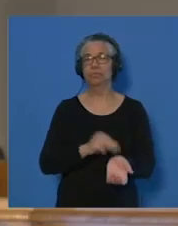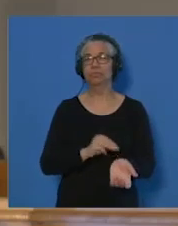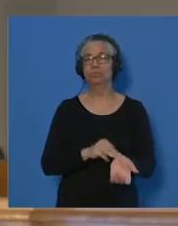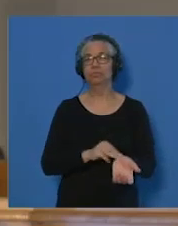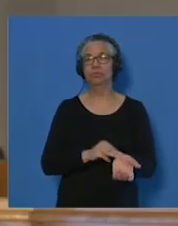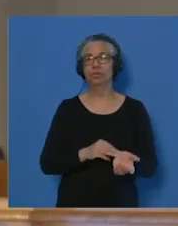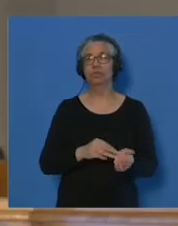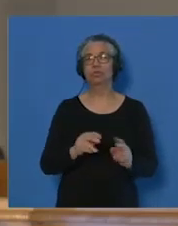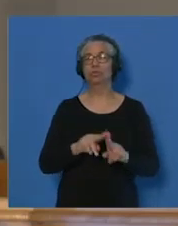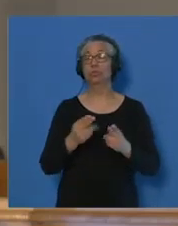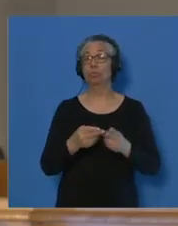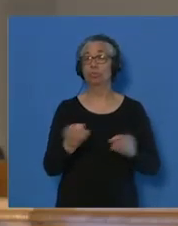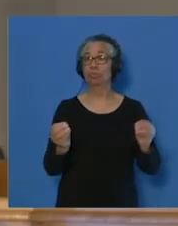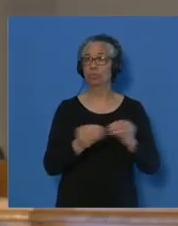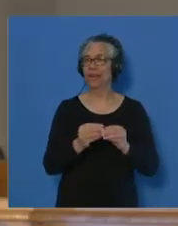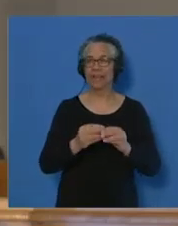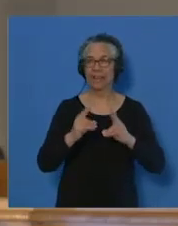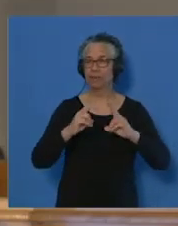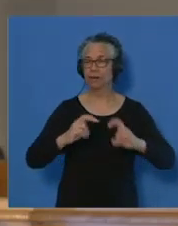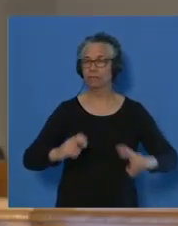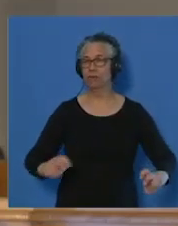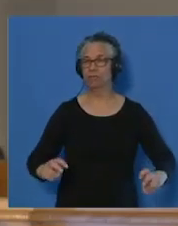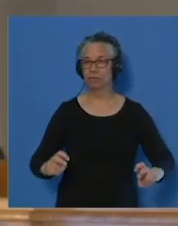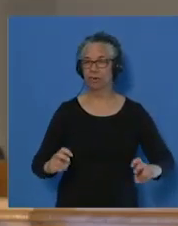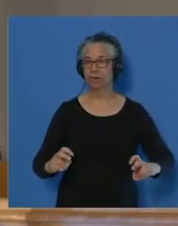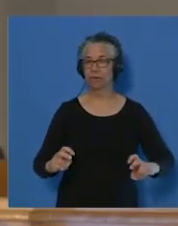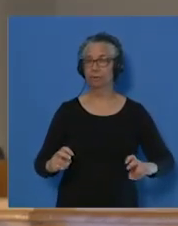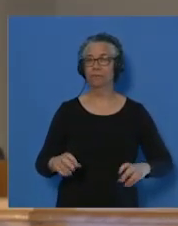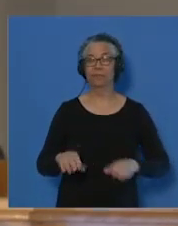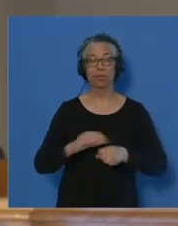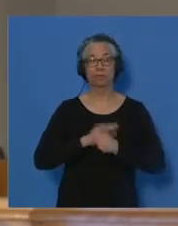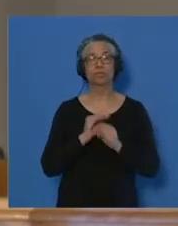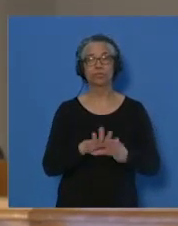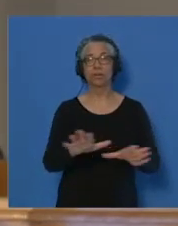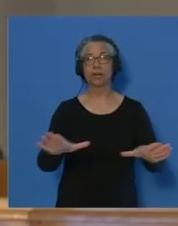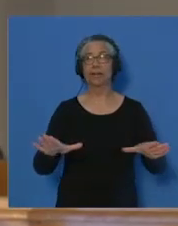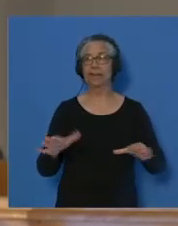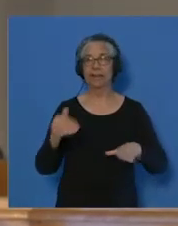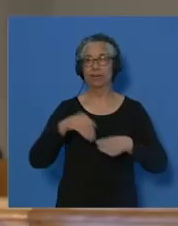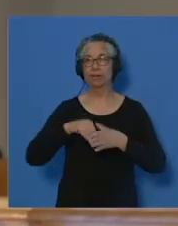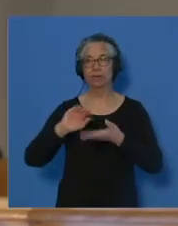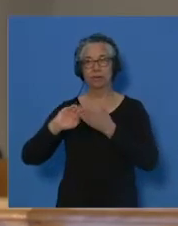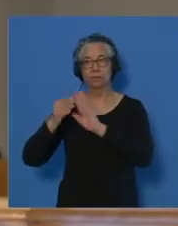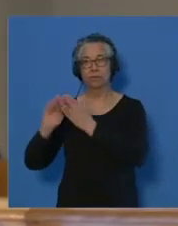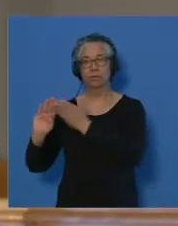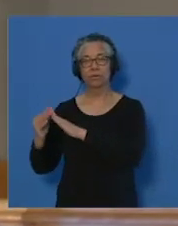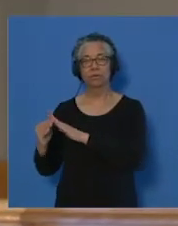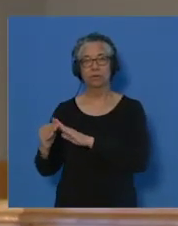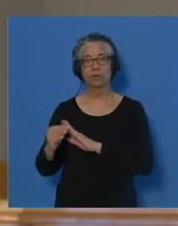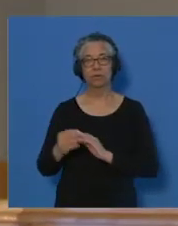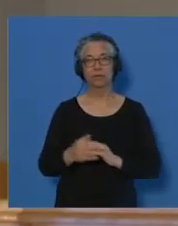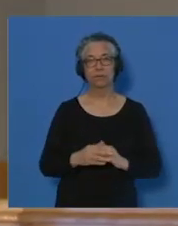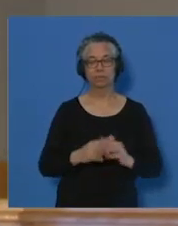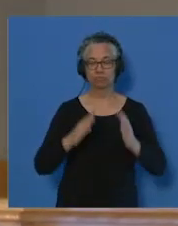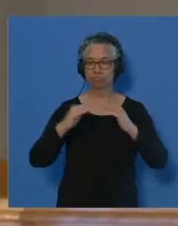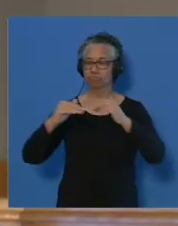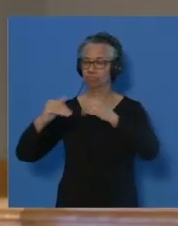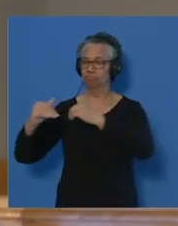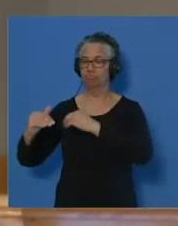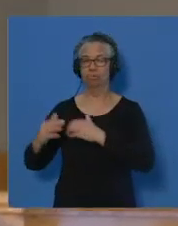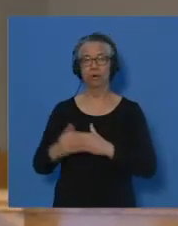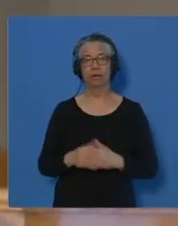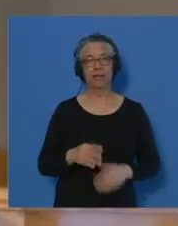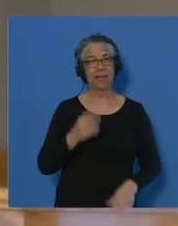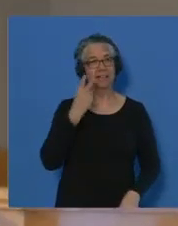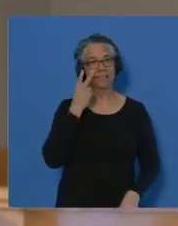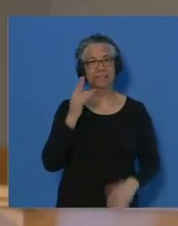more analysis of the racial breakdown of COVID-19 in our community. Today, I can report that, as has been seen in